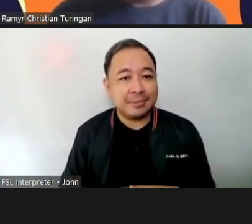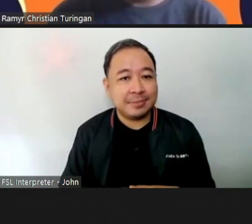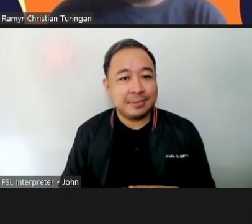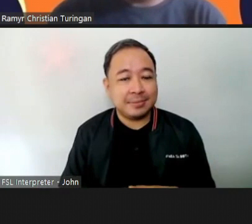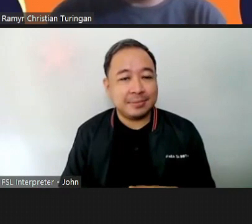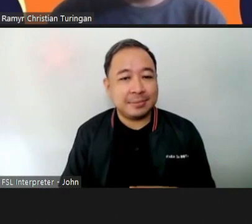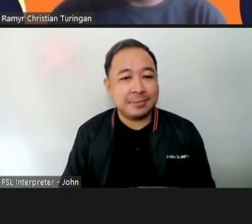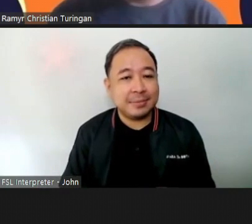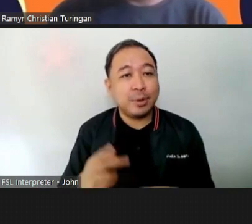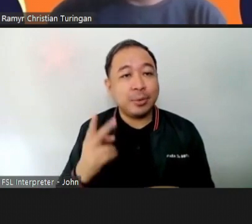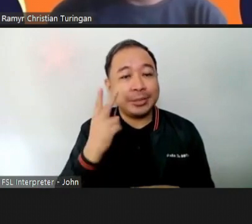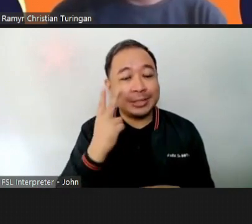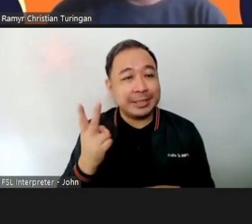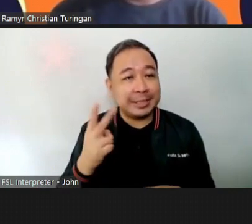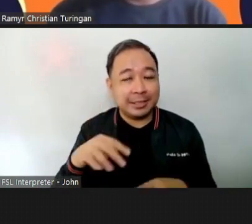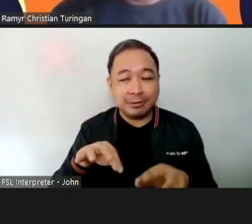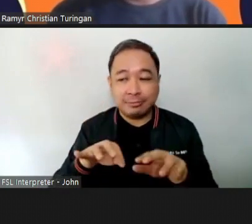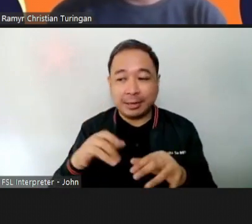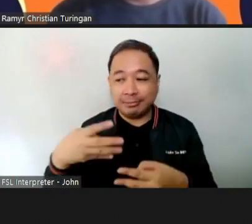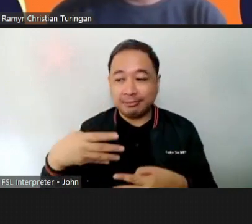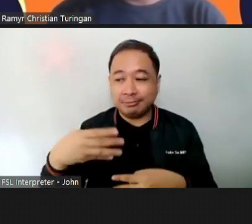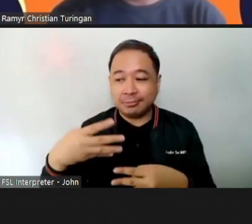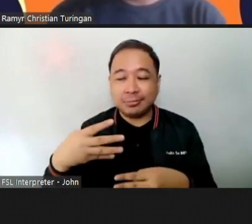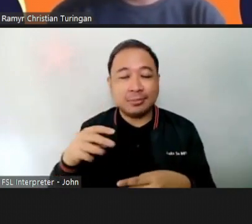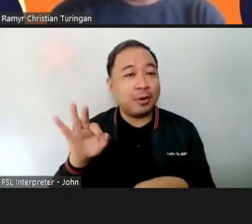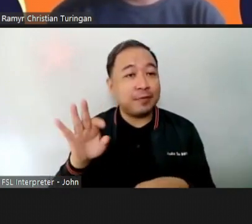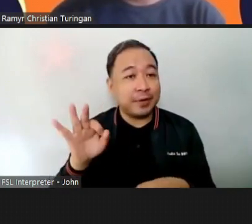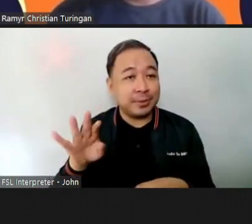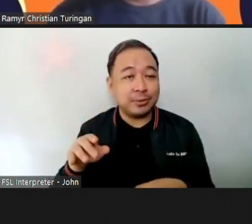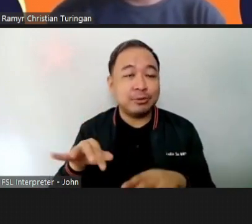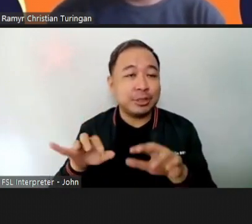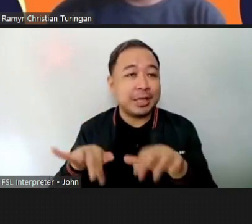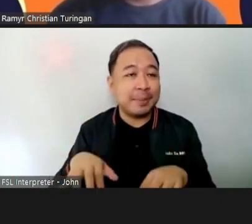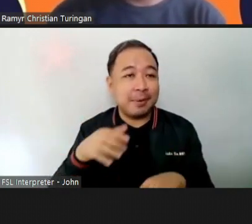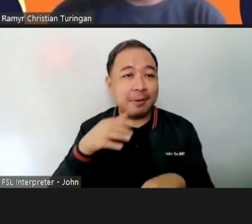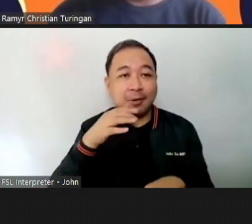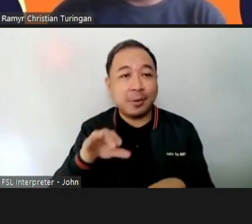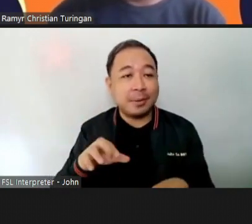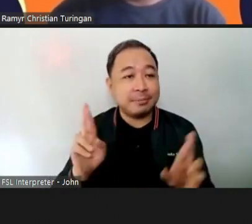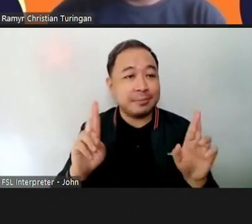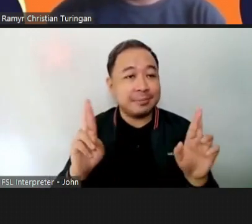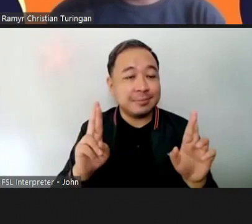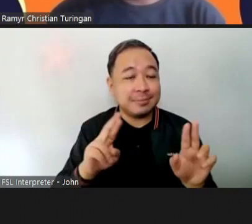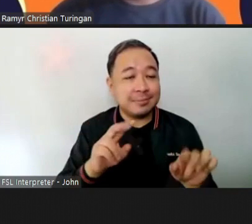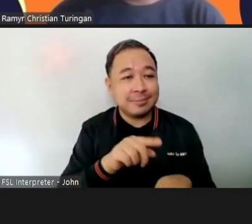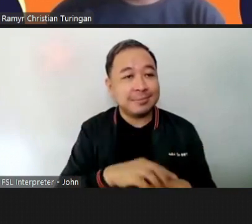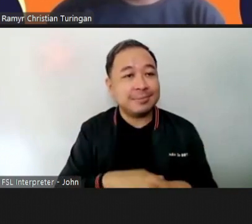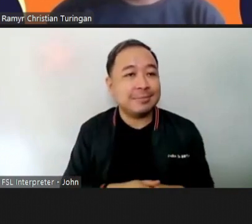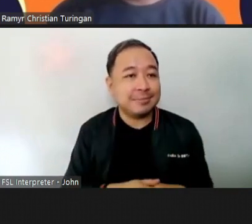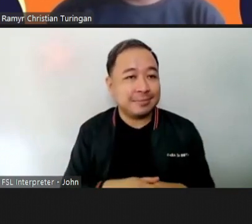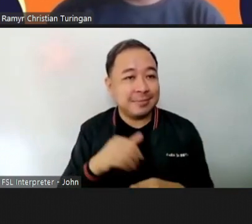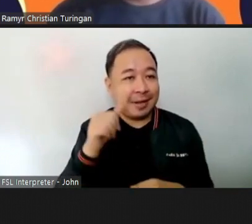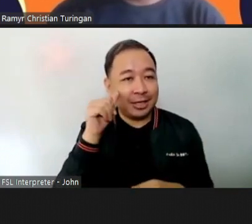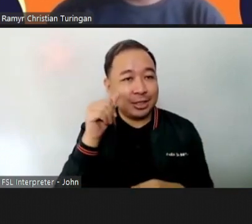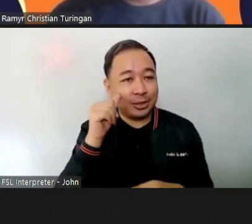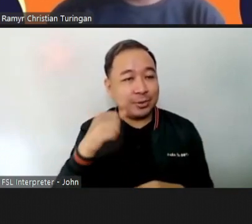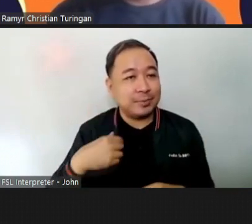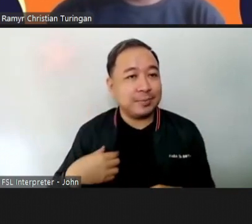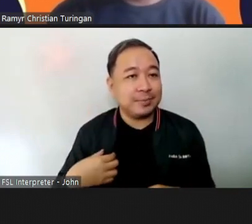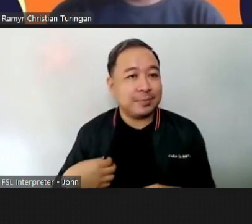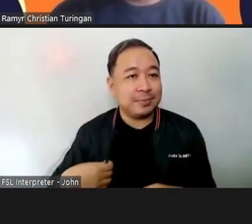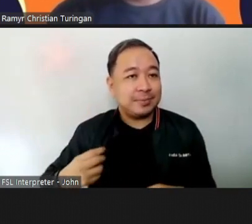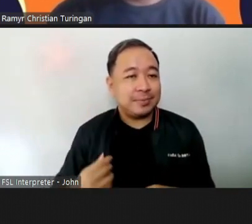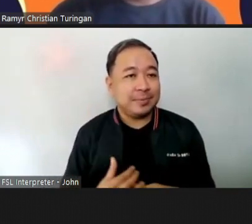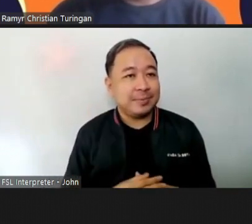if you're on Facebook, just type it in the comment section. Are you ready, Angelo? Yes po, ready na po. Lakas